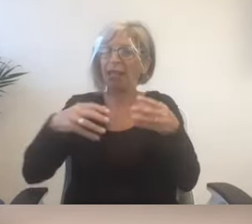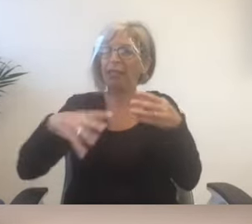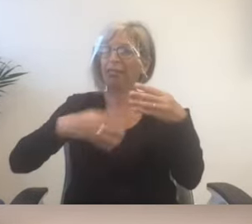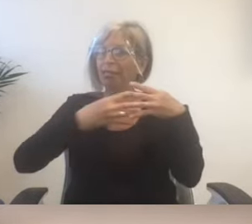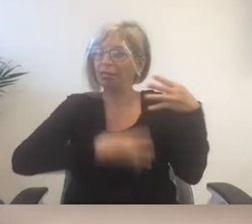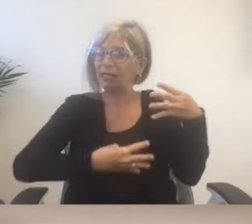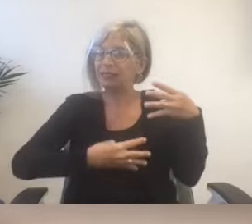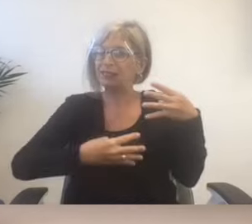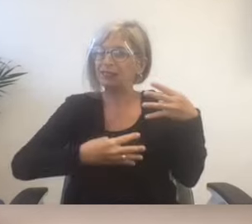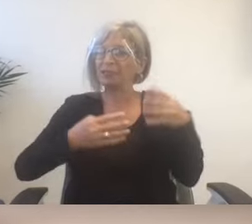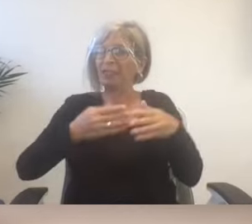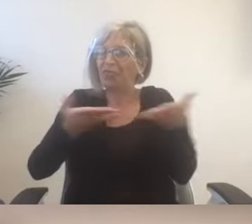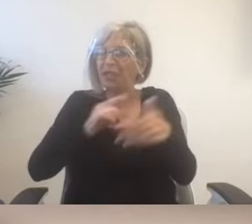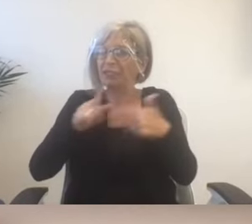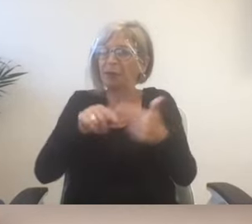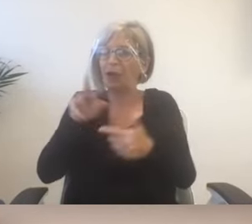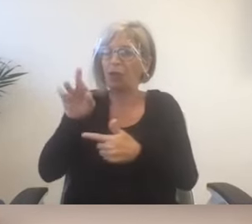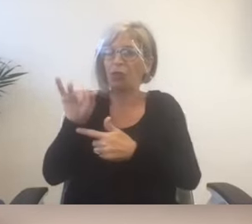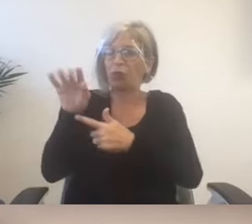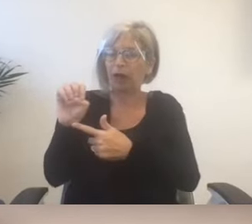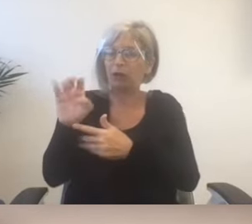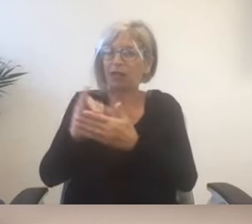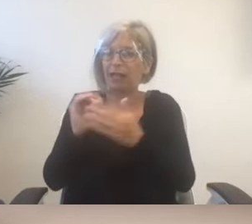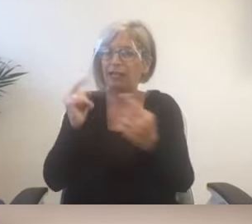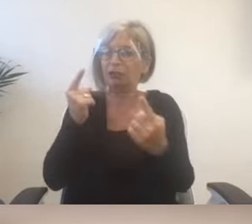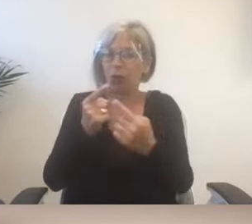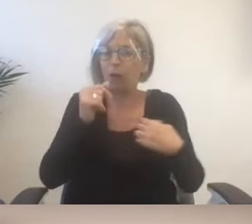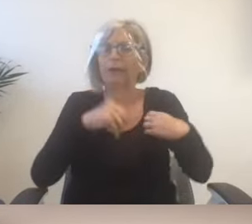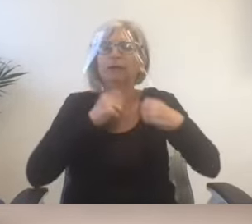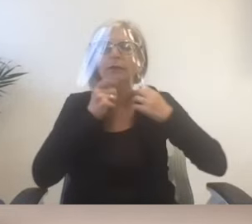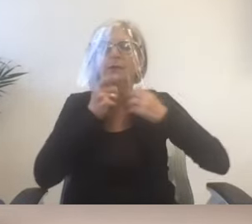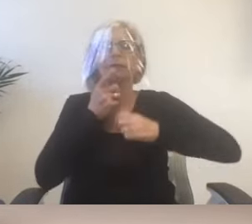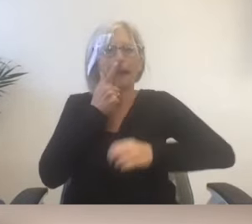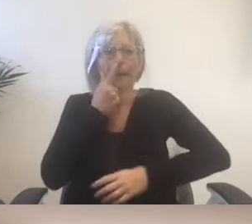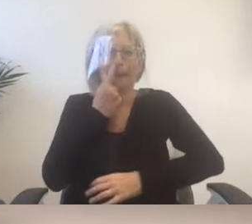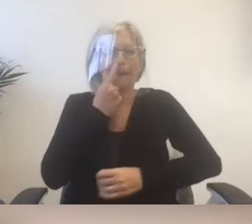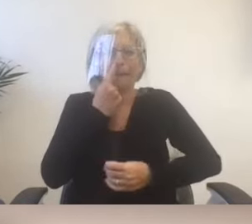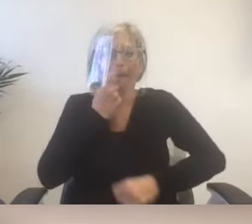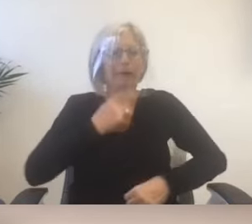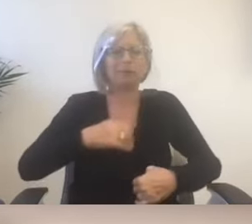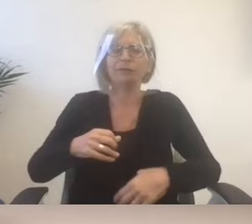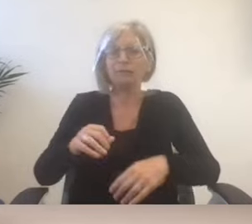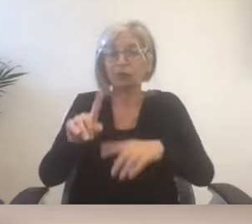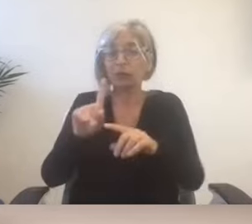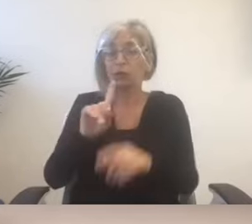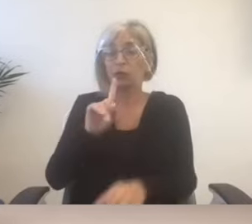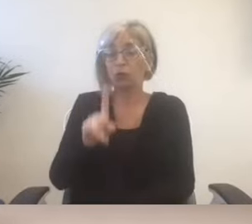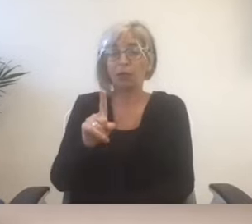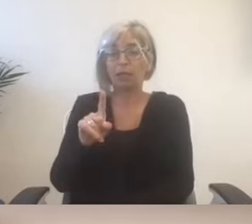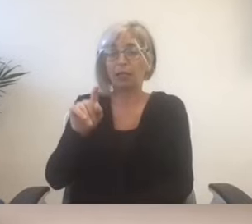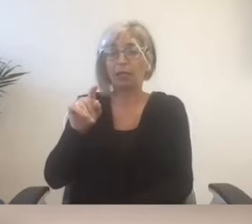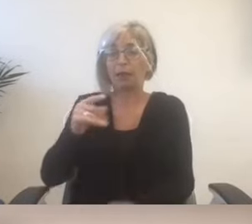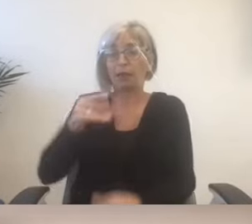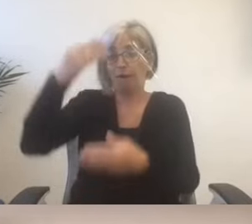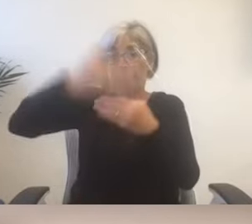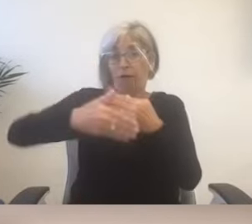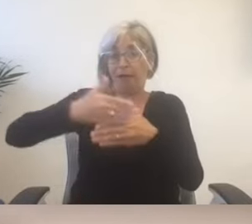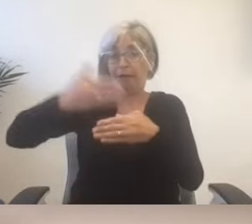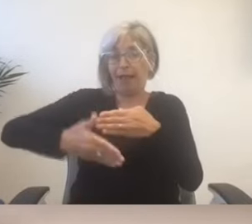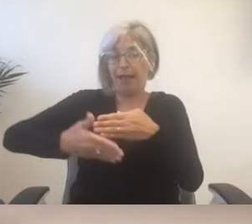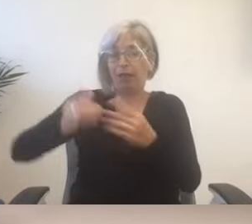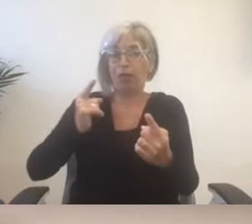And that's kind of the overall goal of the project and why I was doing it. So I just said with Web 1, it's just really a web front end. The goal of this